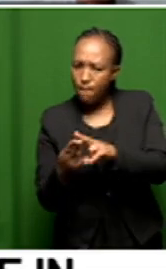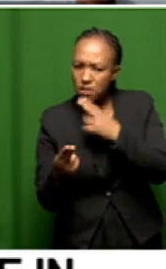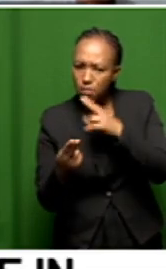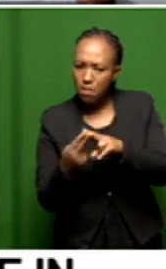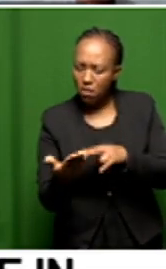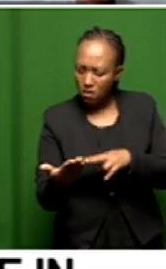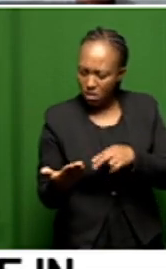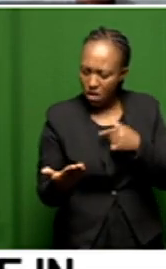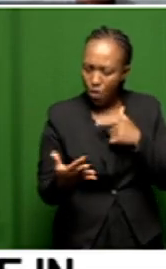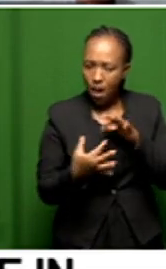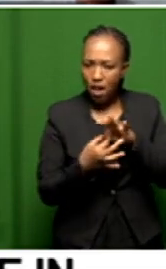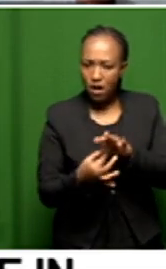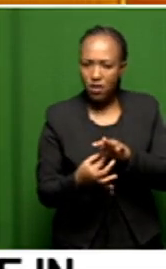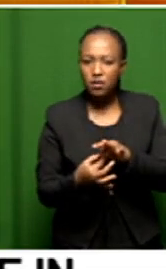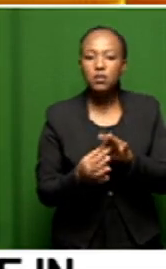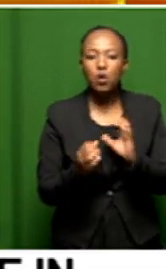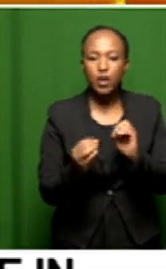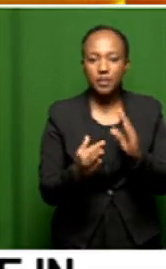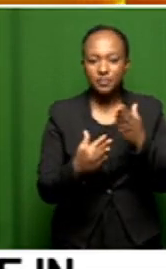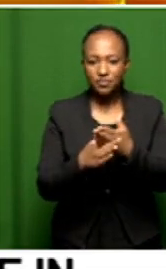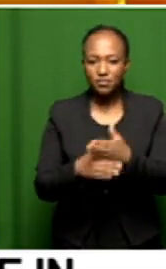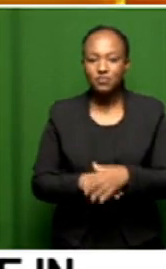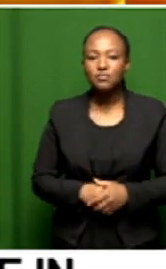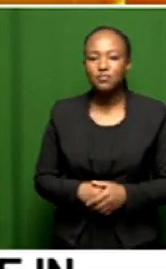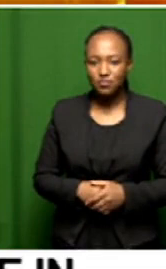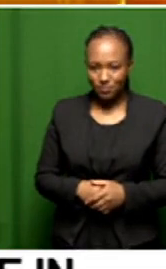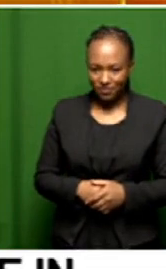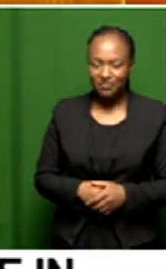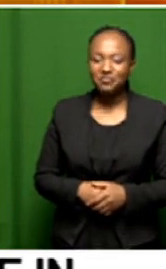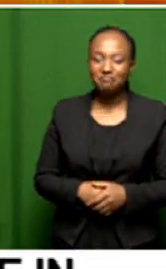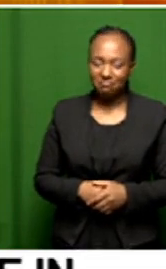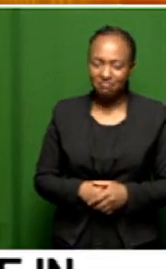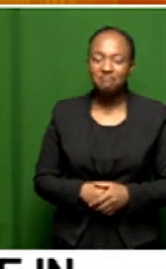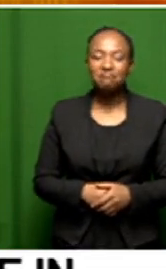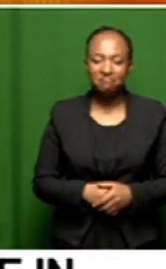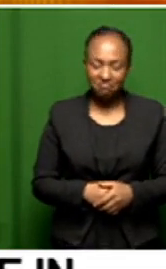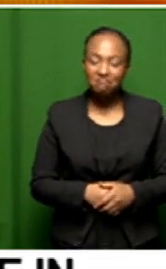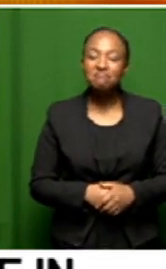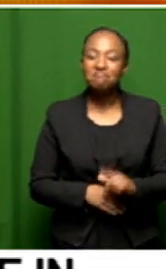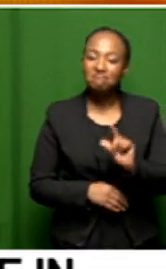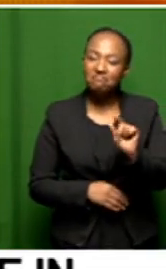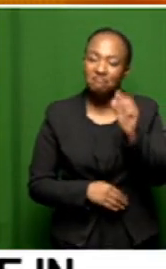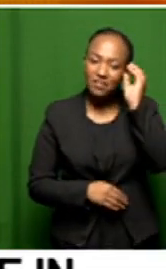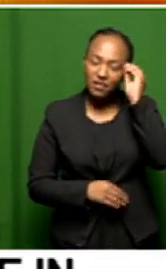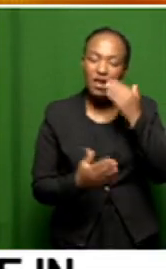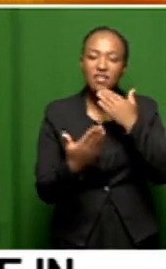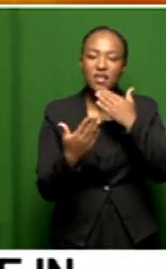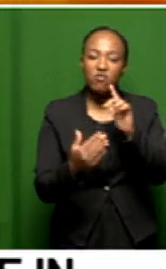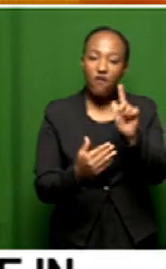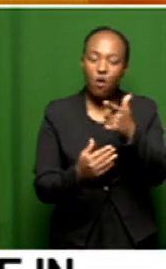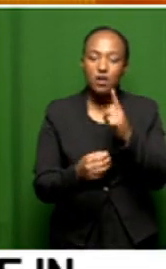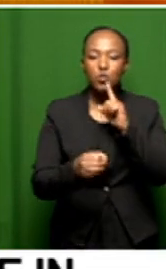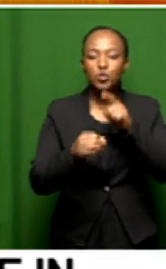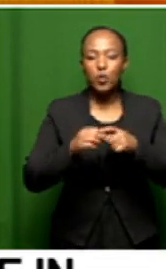to resolve our issues. Because at the end of the day, No, very interesting views, and I thank all of you for joining us this morning. It's going